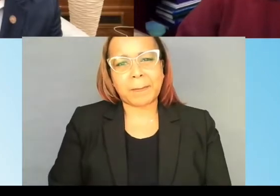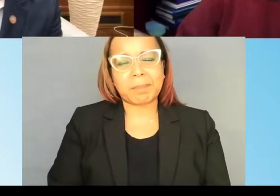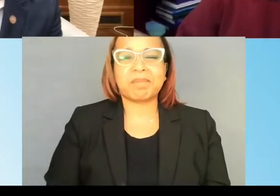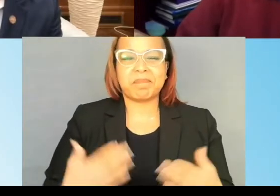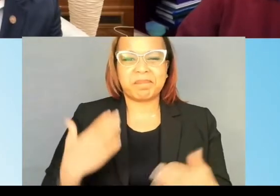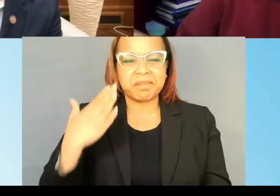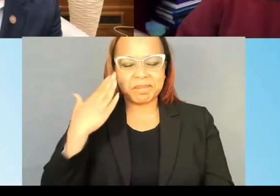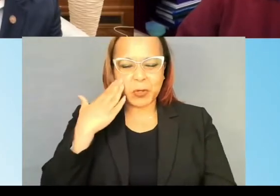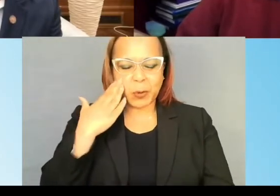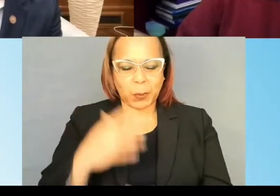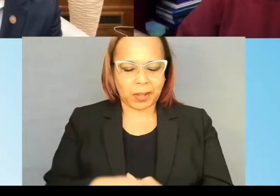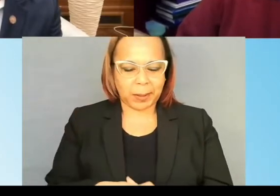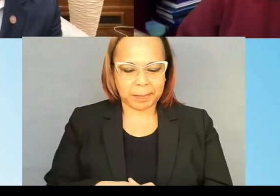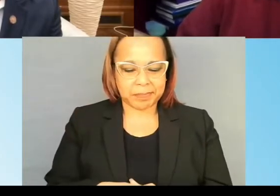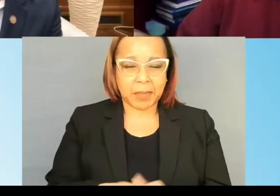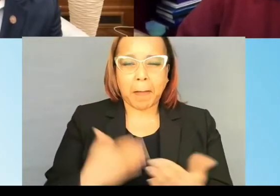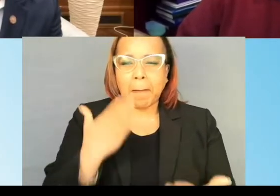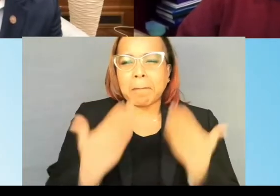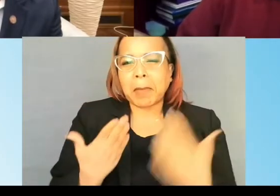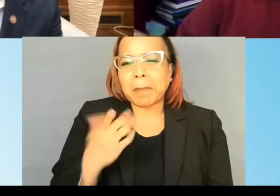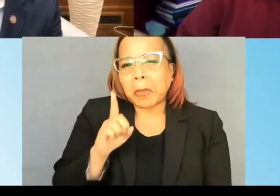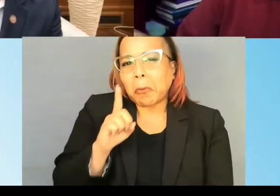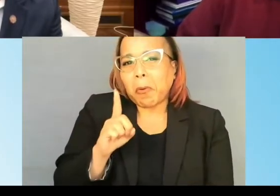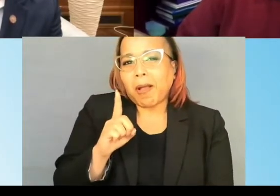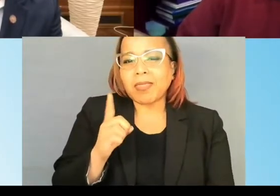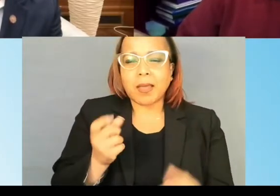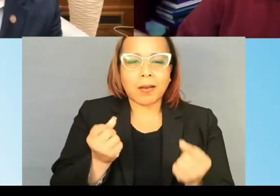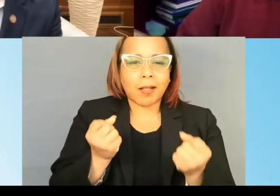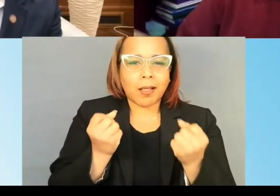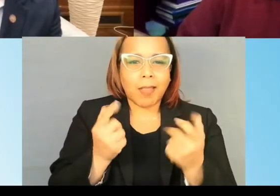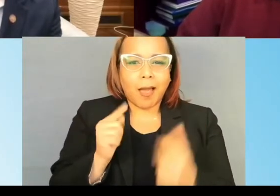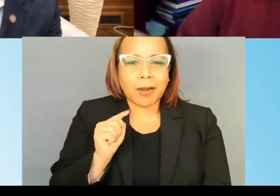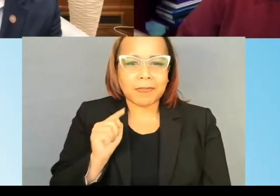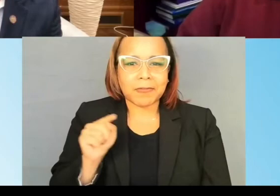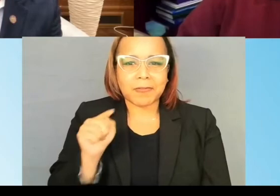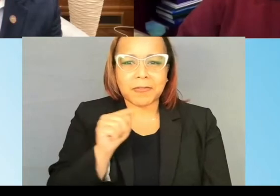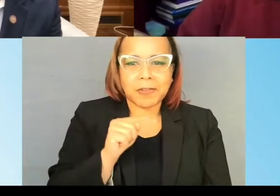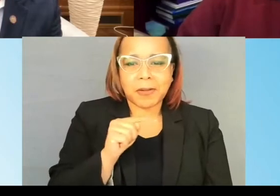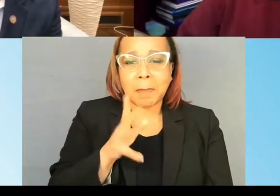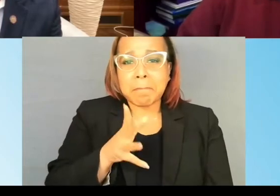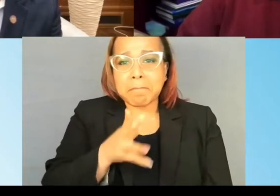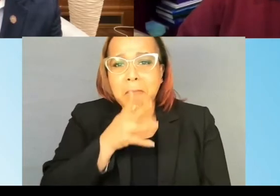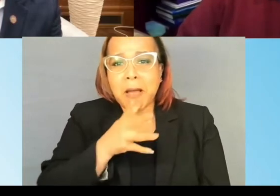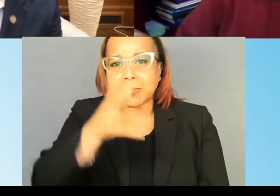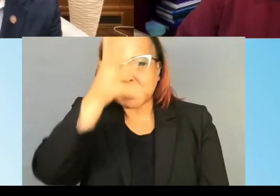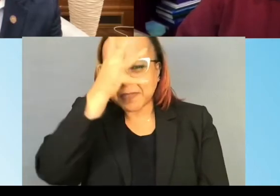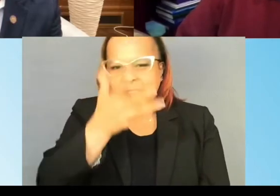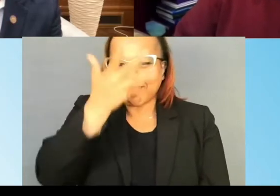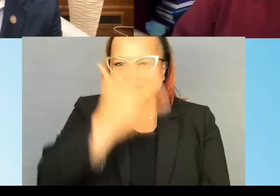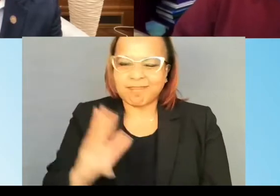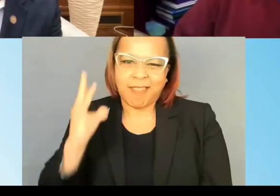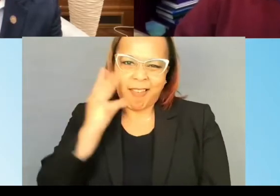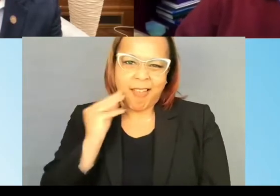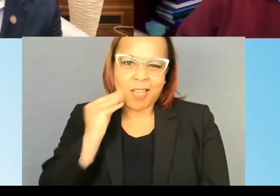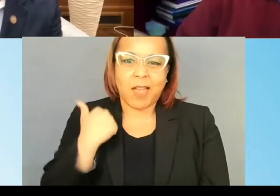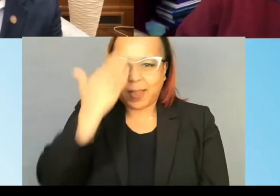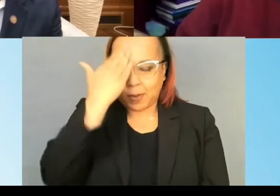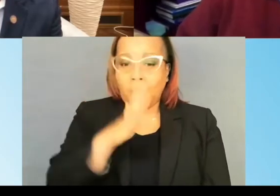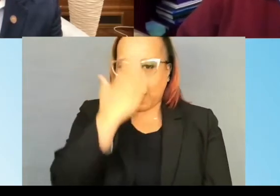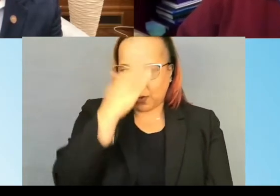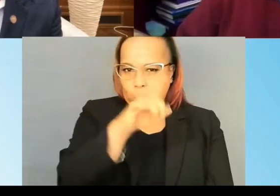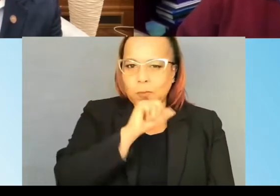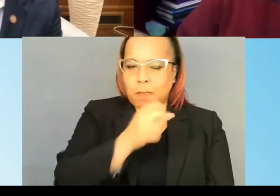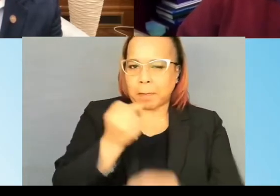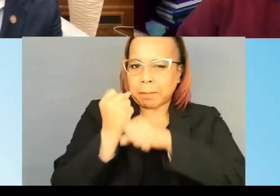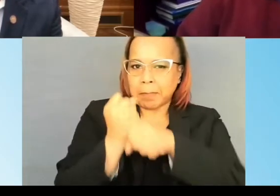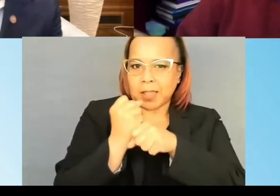it's maybe one that a lot of moms or dads have, and I know that you're a baseball fan,